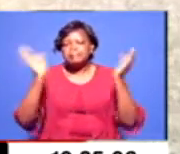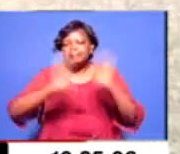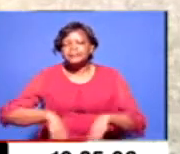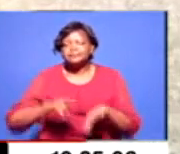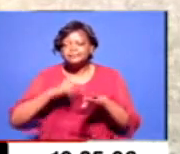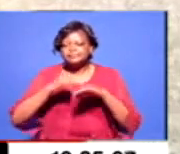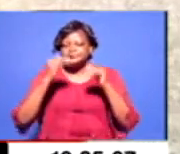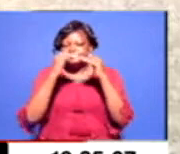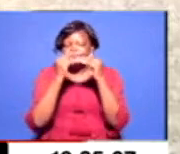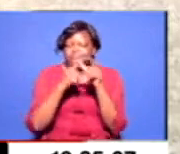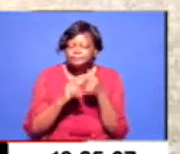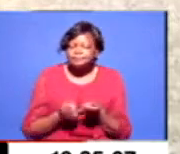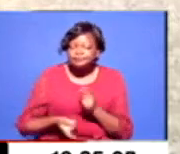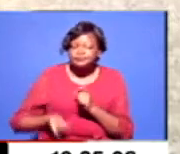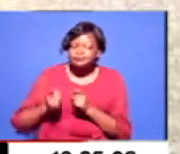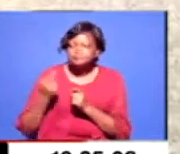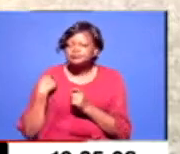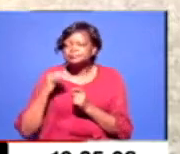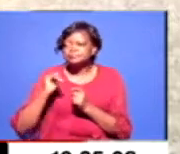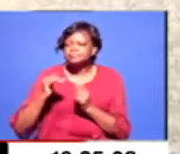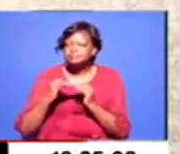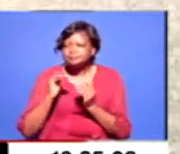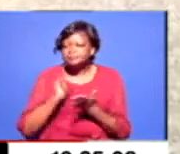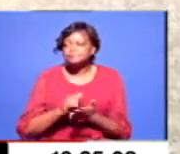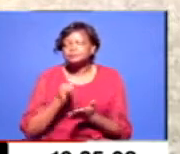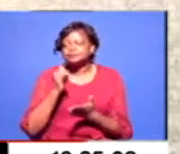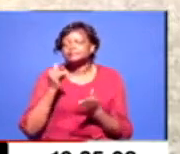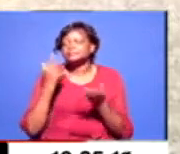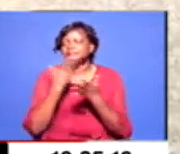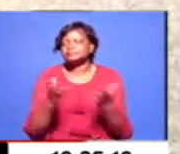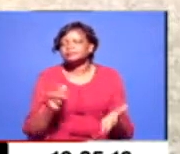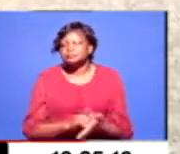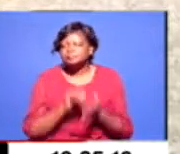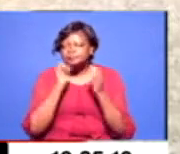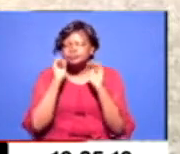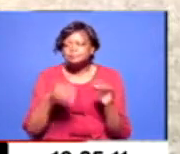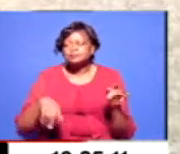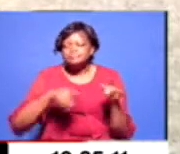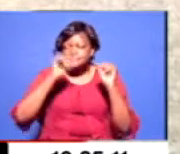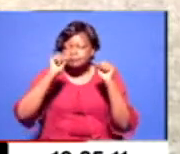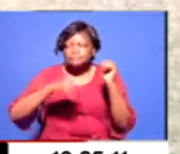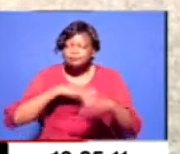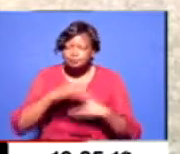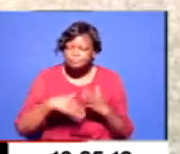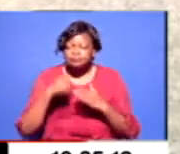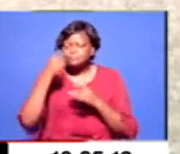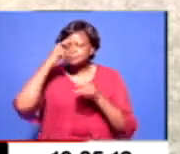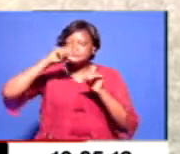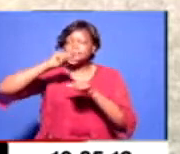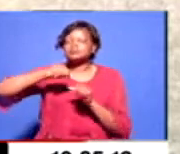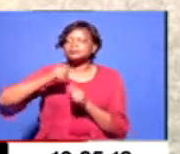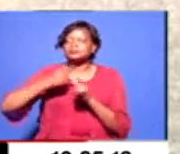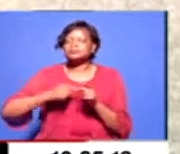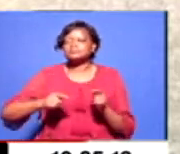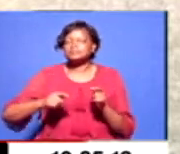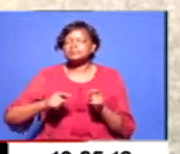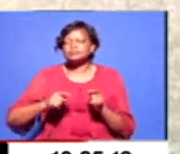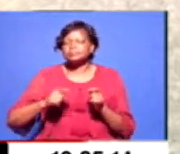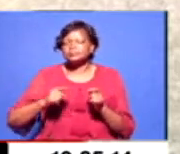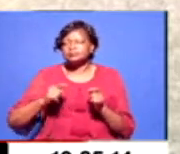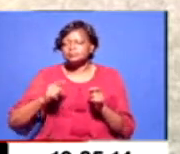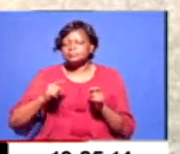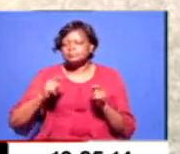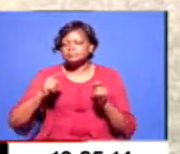the numbers at the county level. And that is one factor that if we can all think about from the grassroots level to the